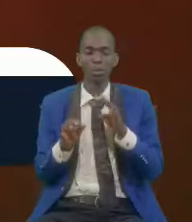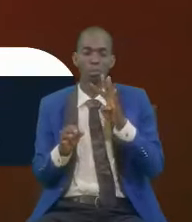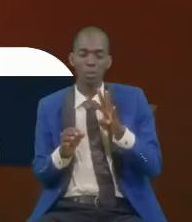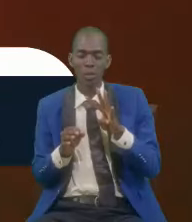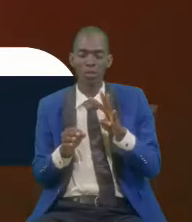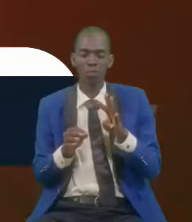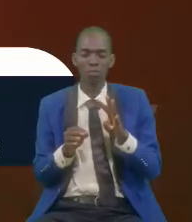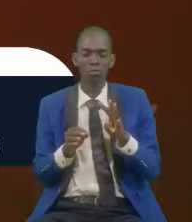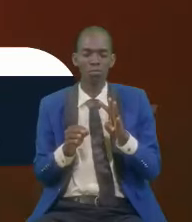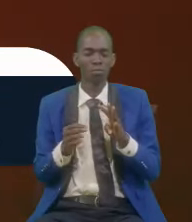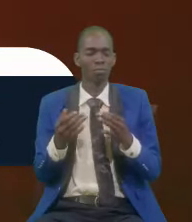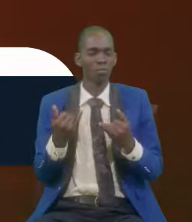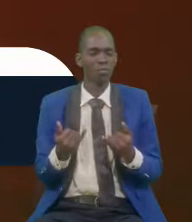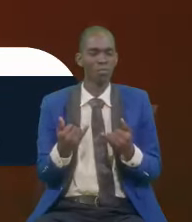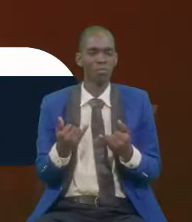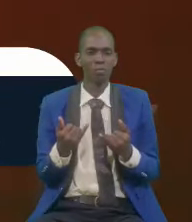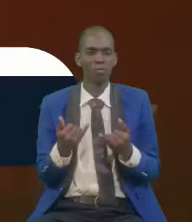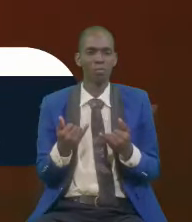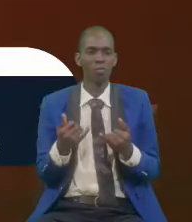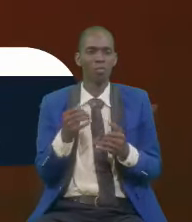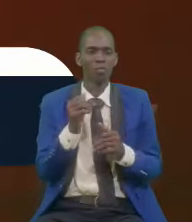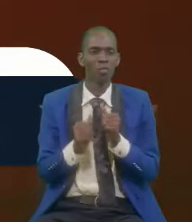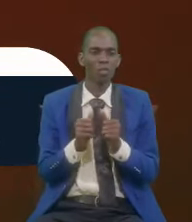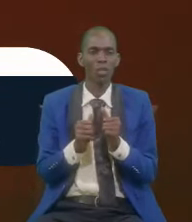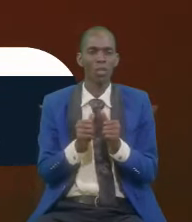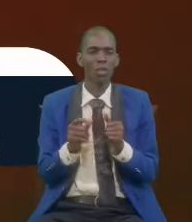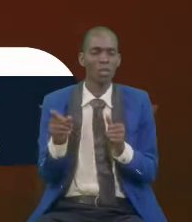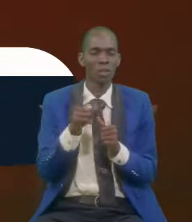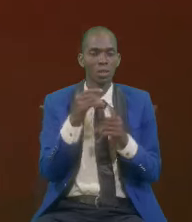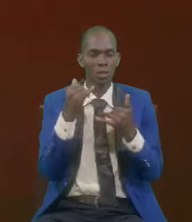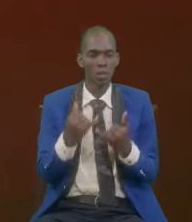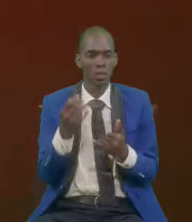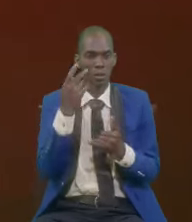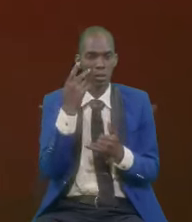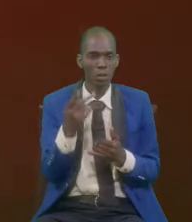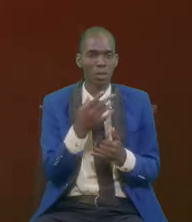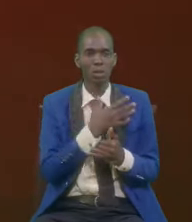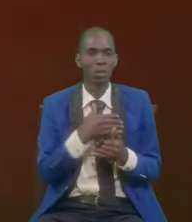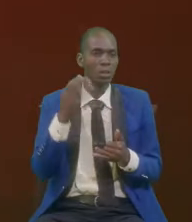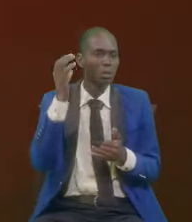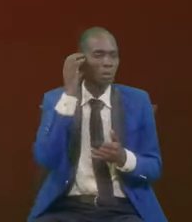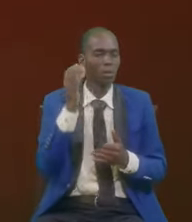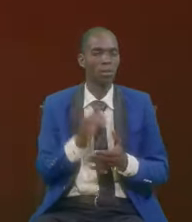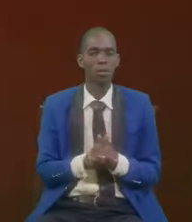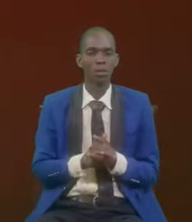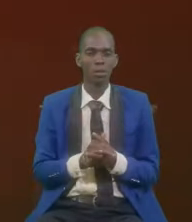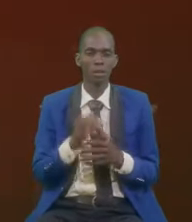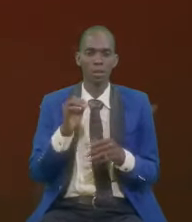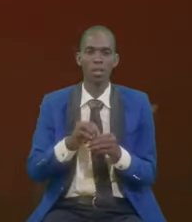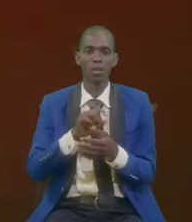shed forth this which ye now see and hear.